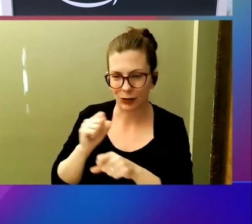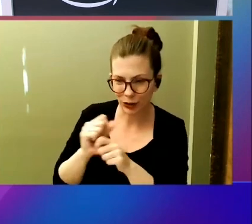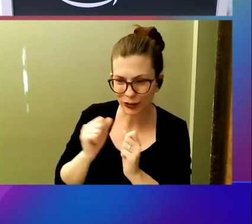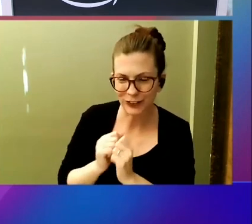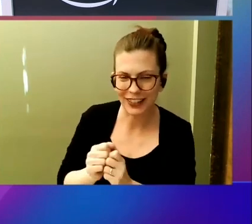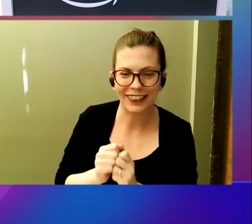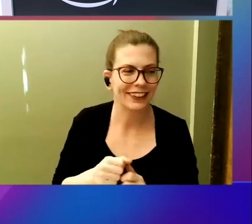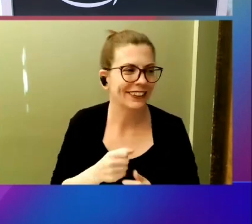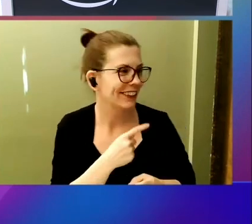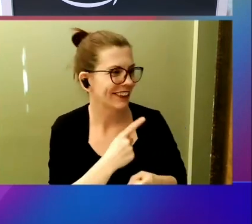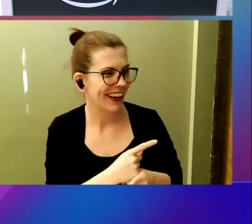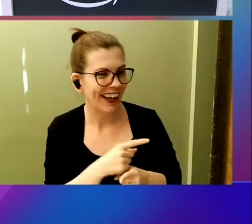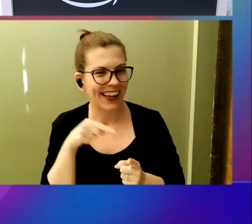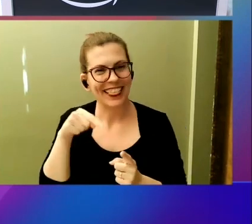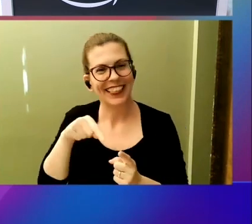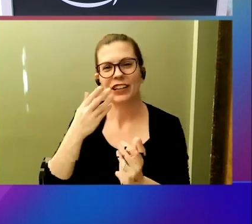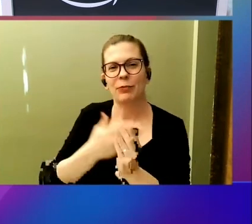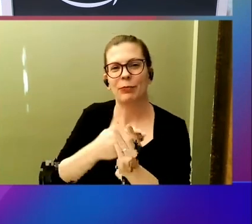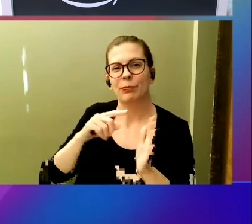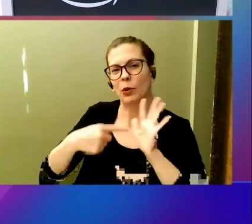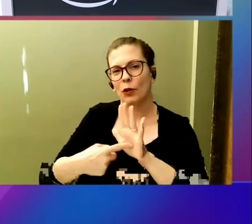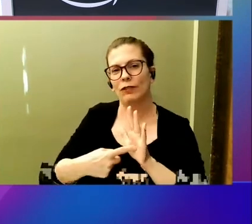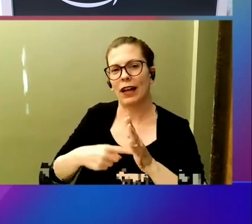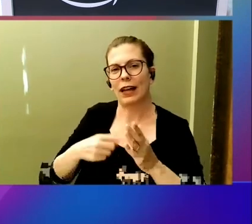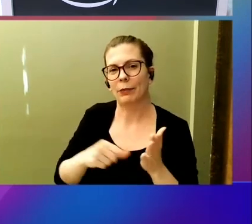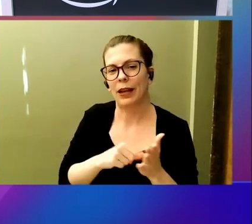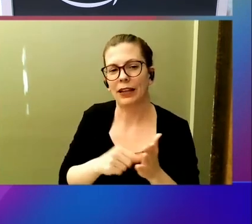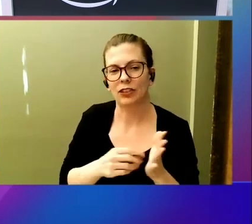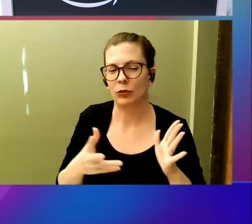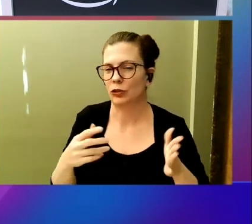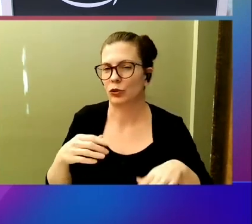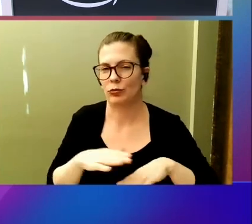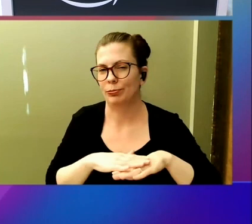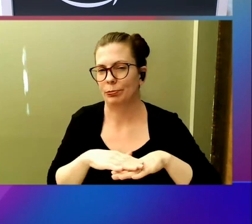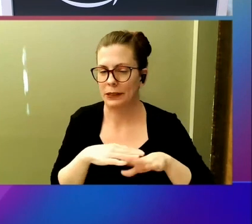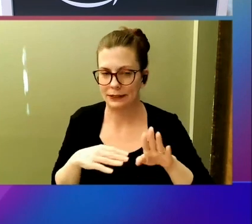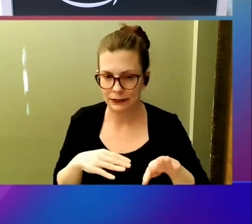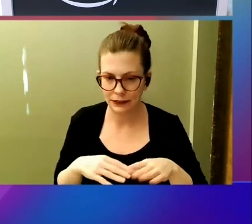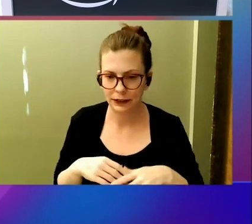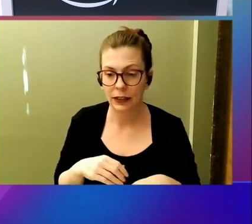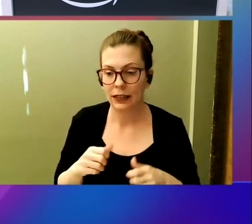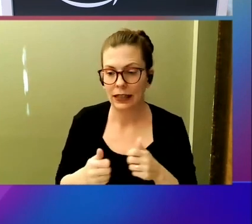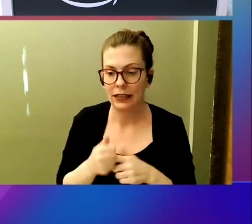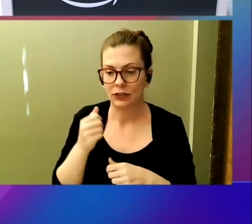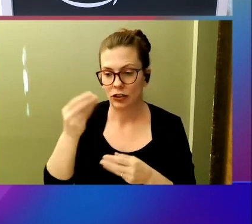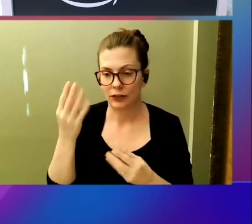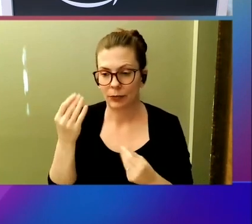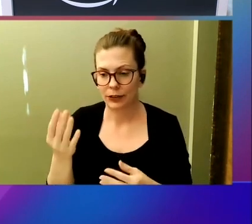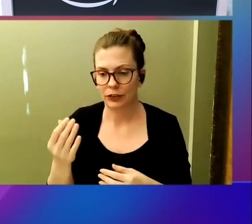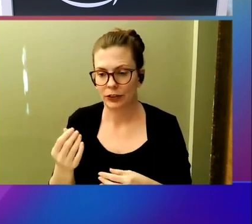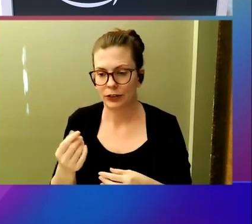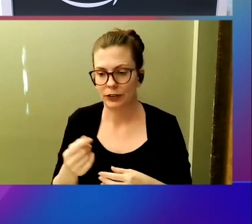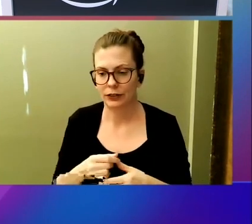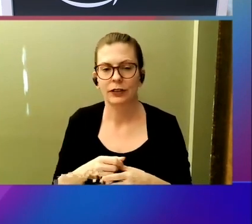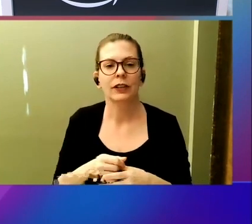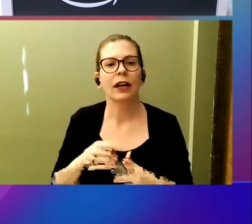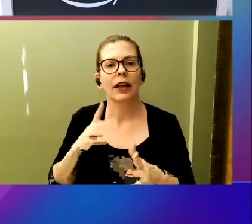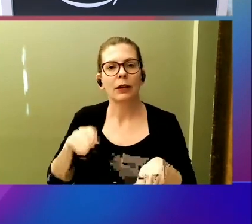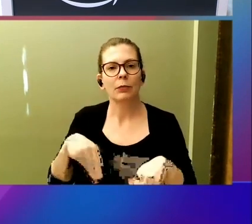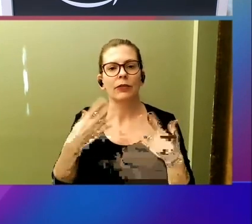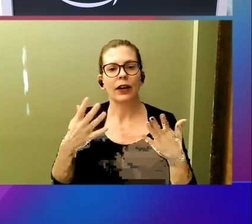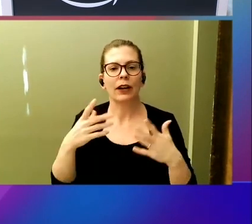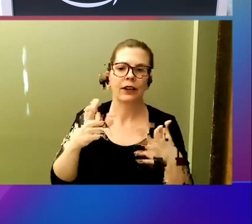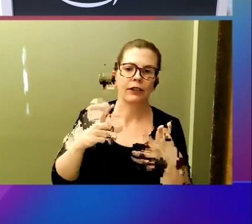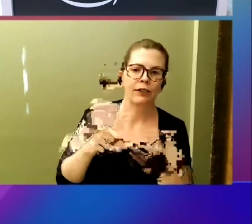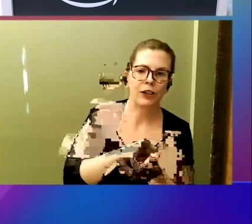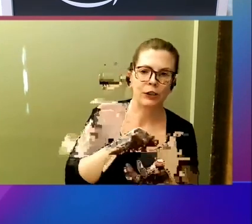page. I just wanted to basically touch base on it. Every information that they provided in the first page, they can go and edit